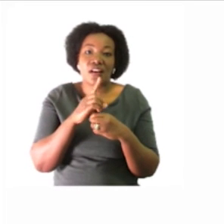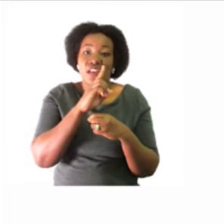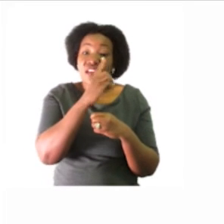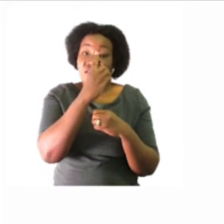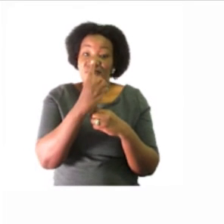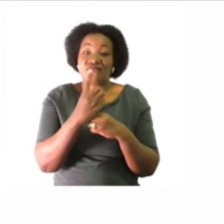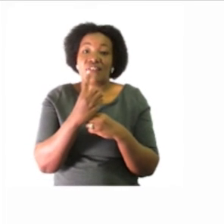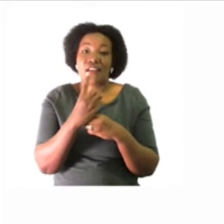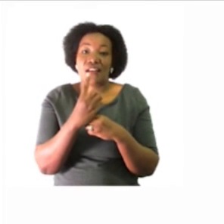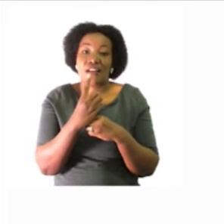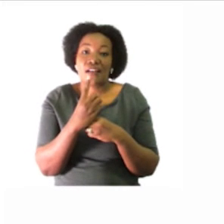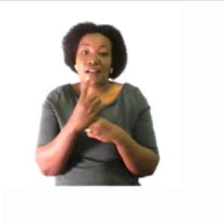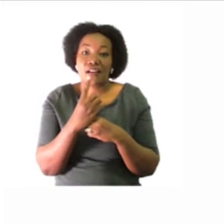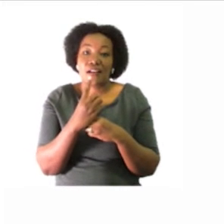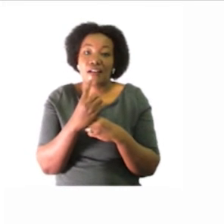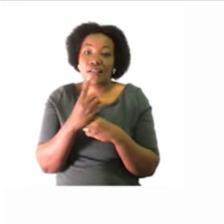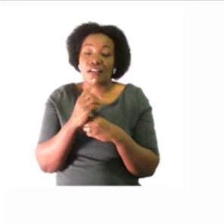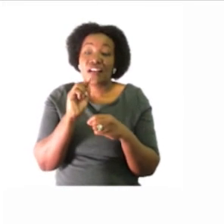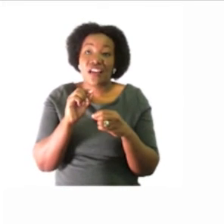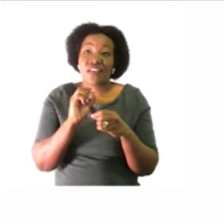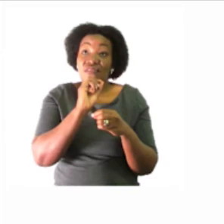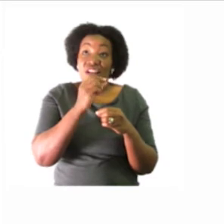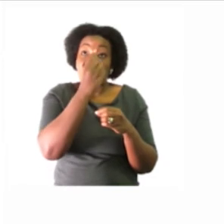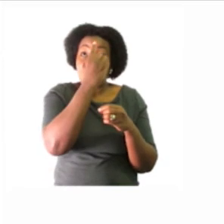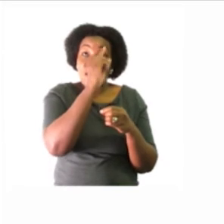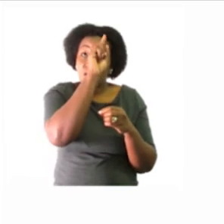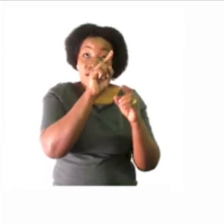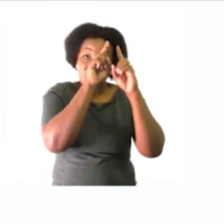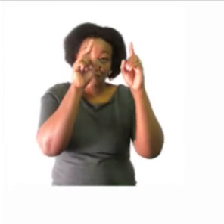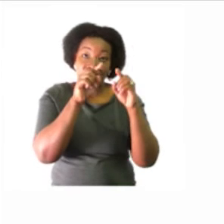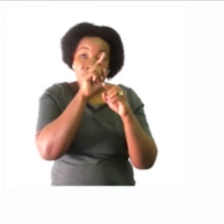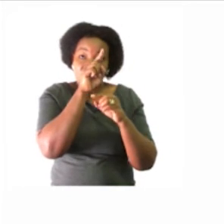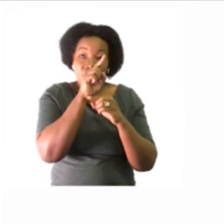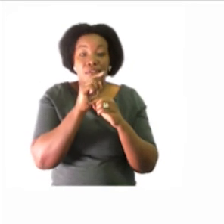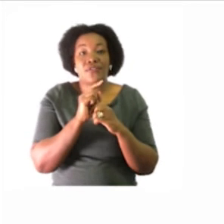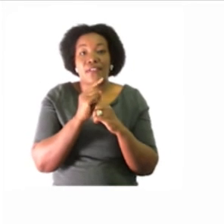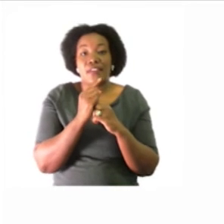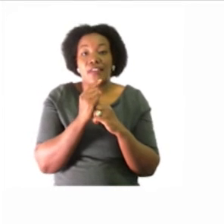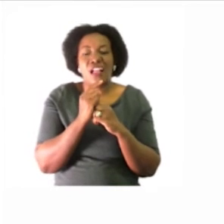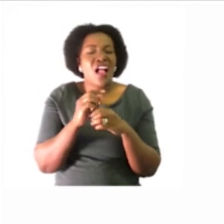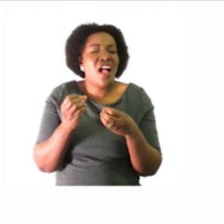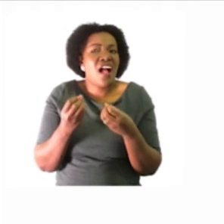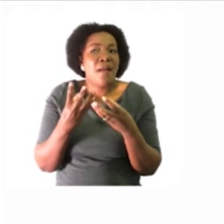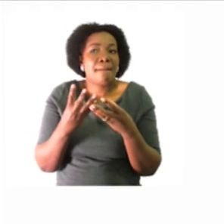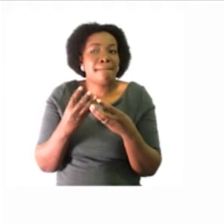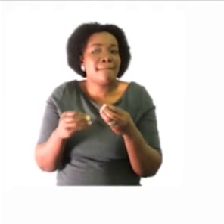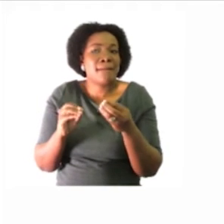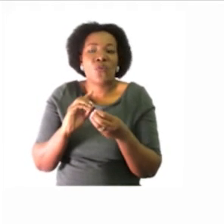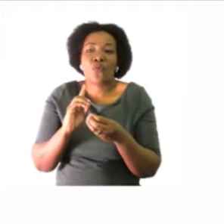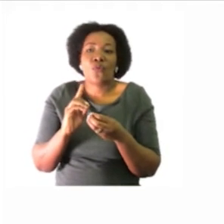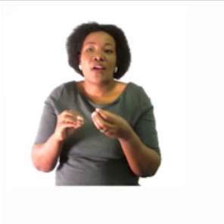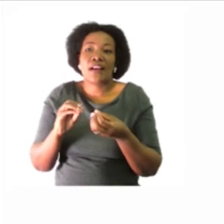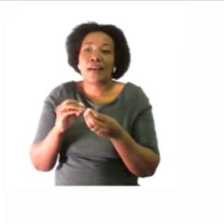0, number 1, let us write number 1. How many should we add to number 1 in order for us to get number